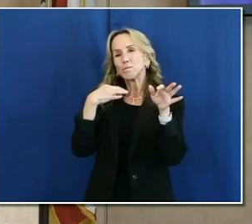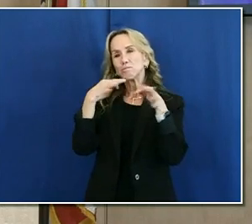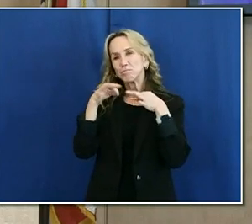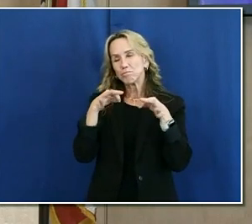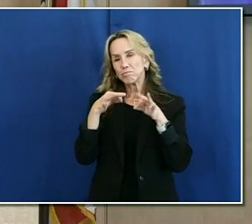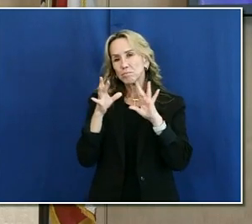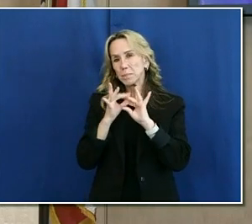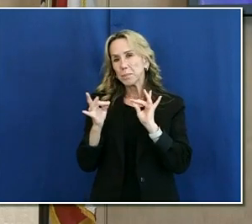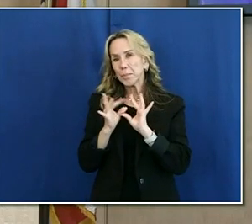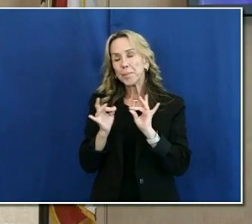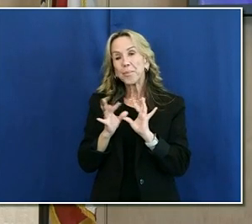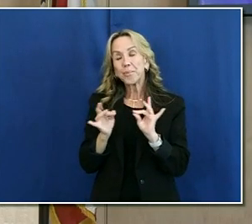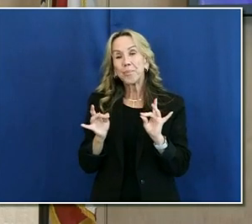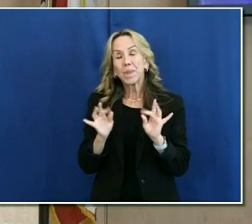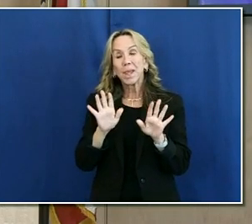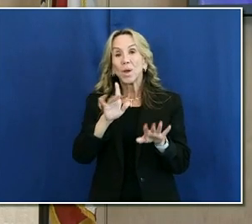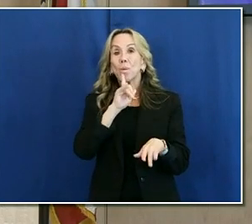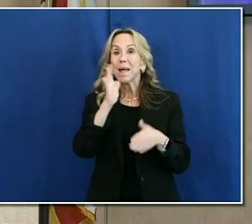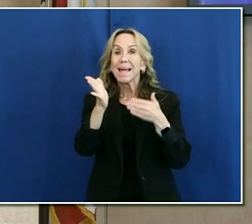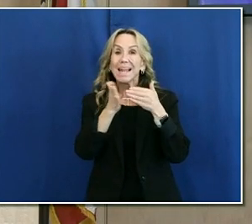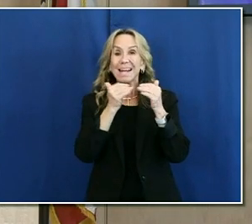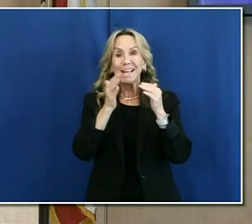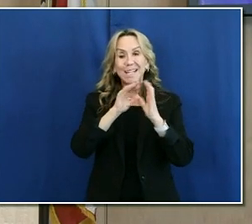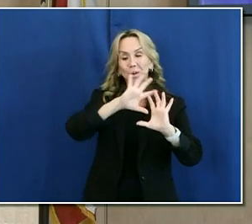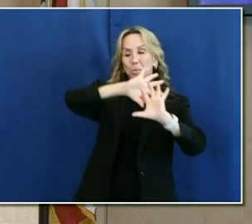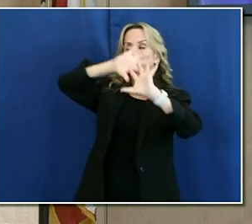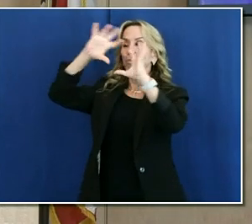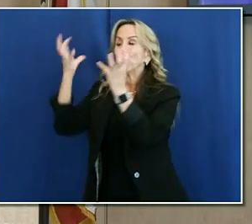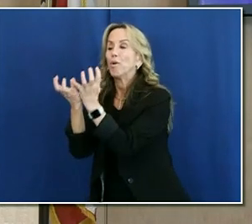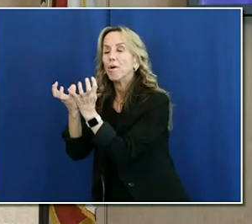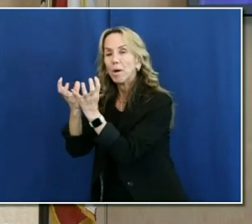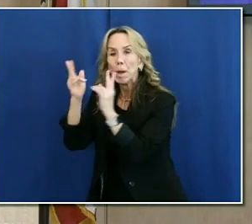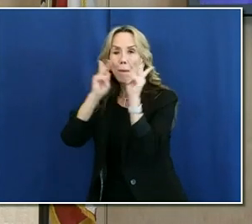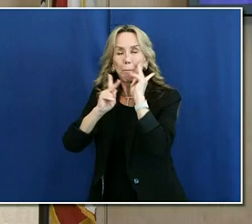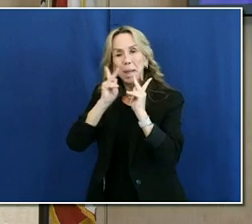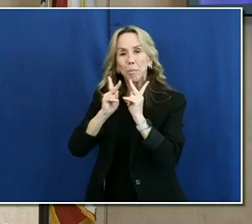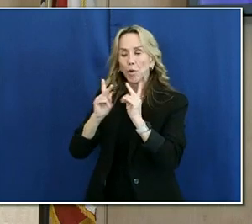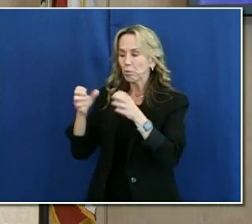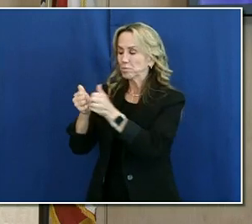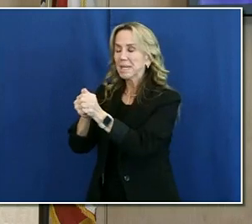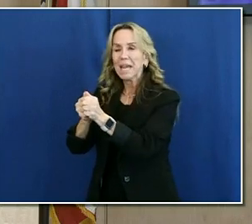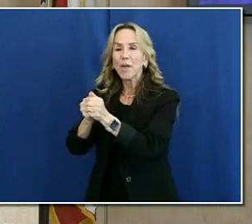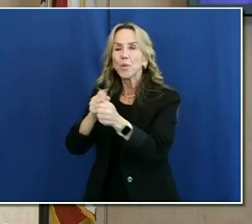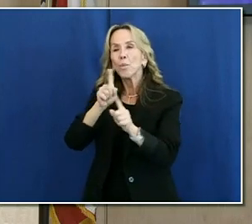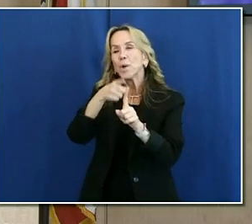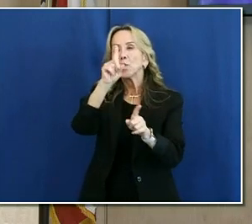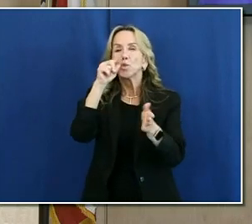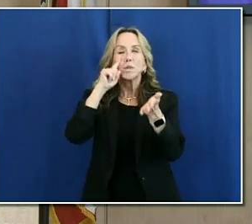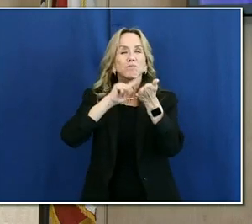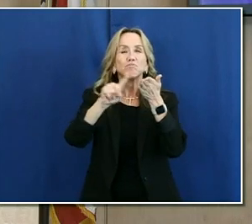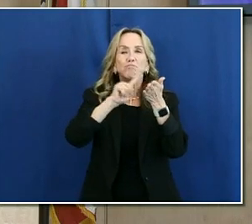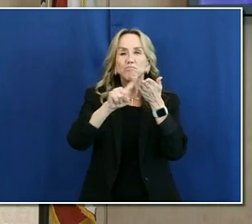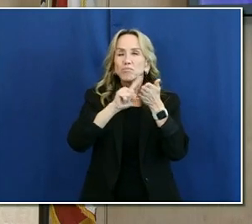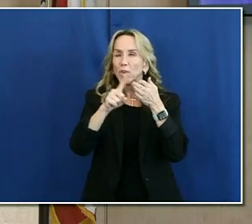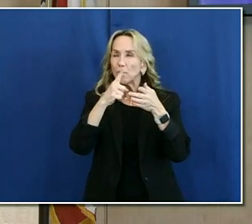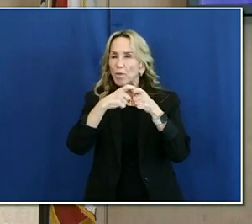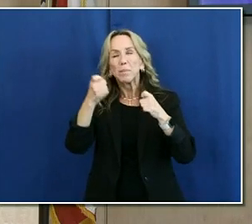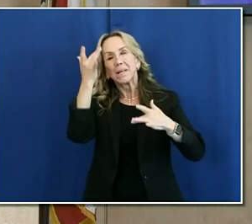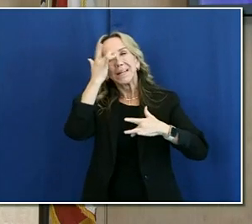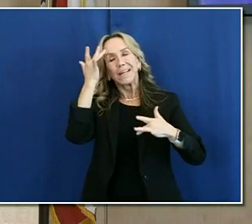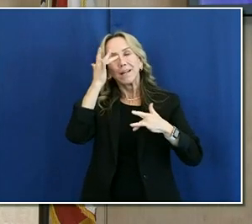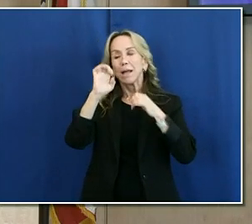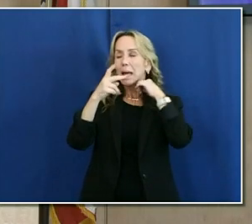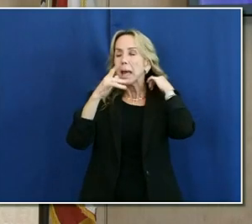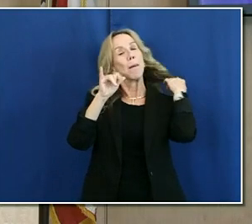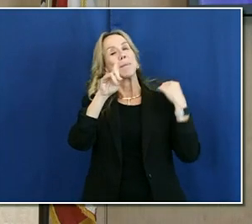it's easy to lump people together as, quote, epidemiologically linked simply because they have one trait in common, but you really need to make the